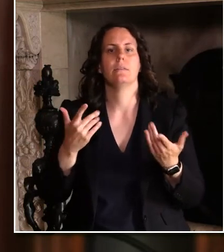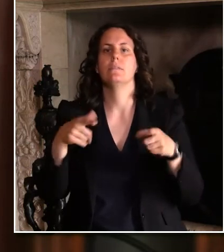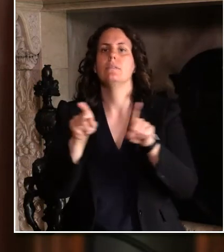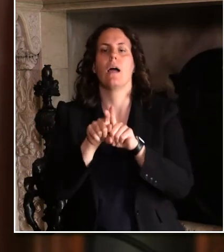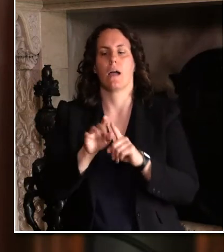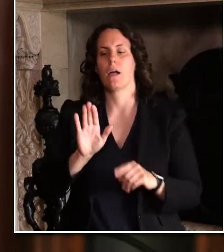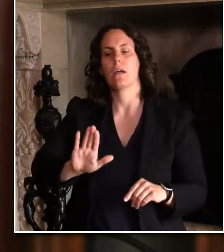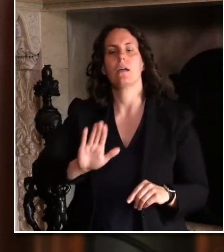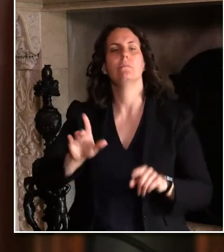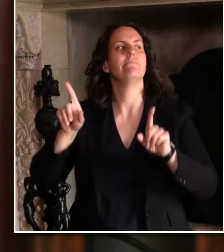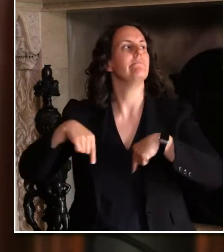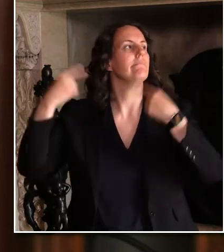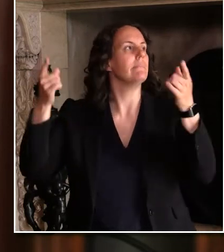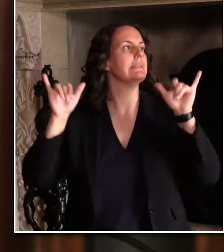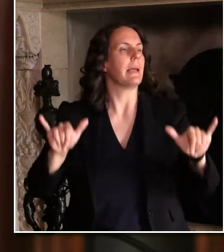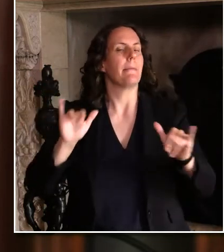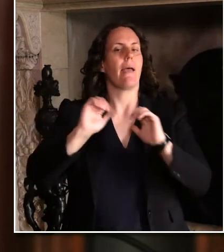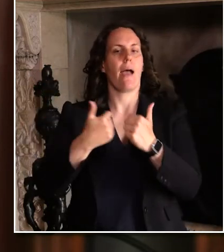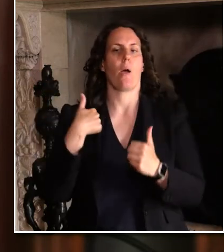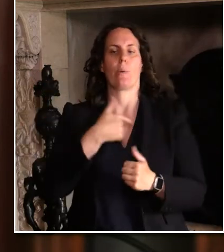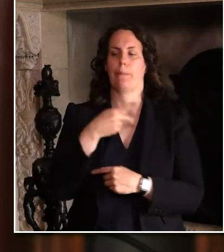So I'm not sure specifically